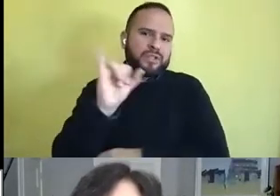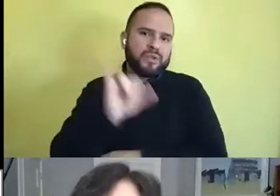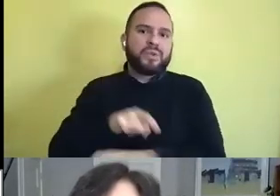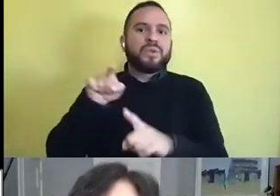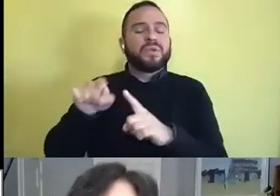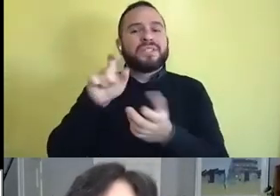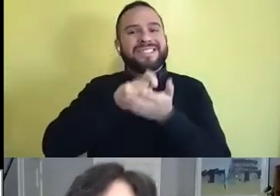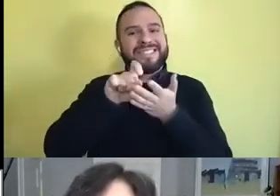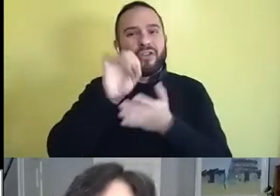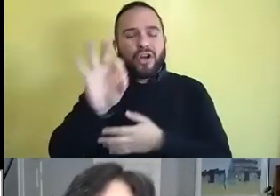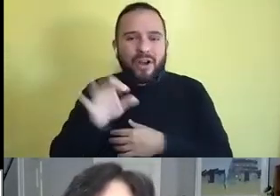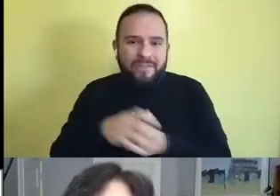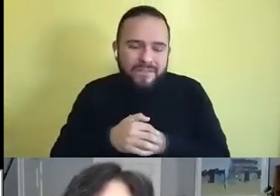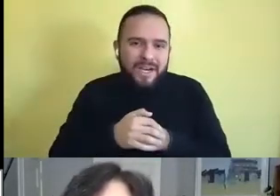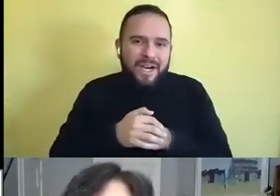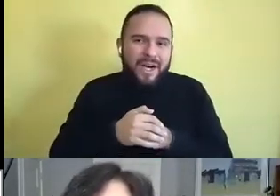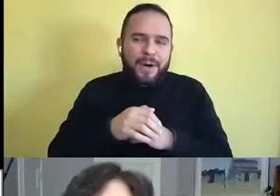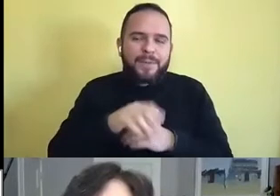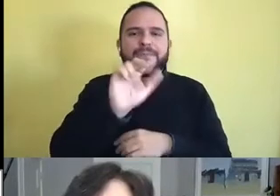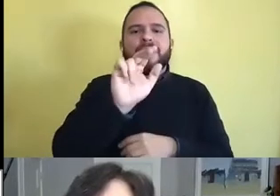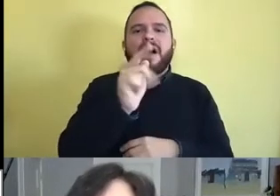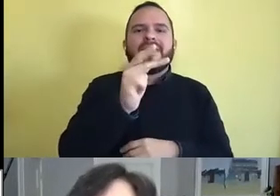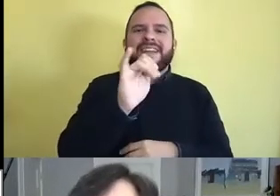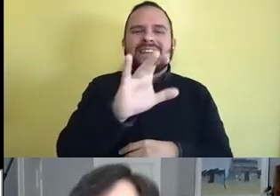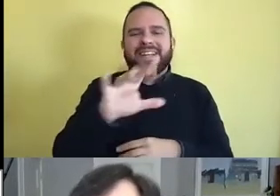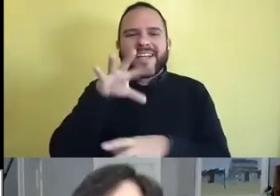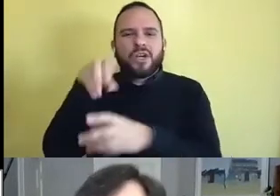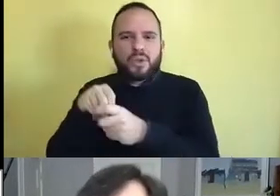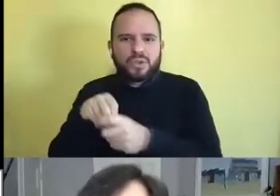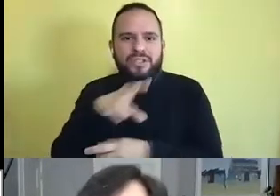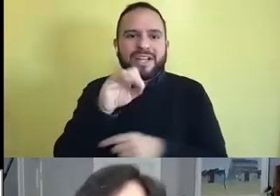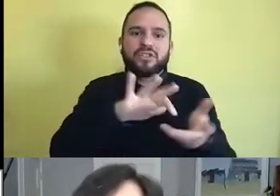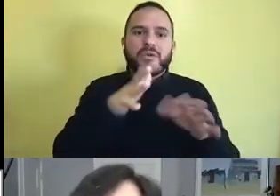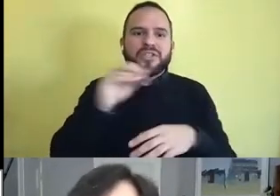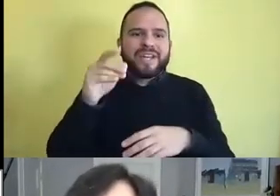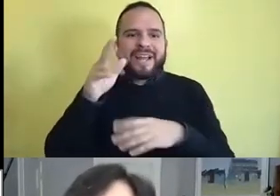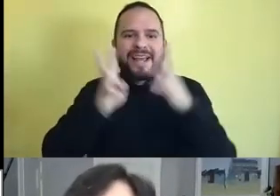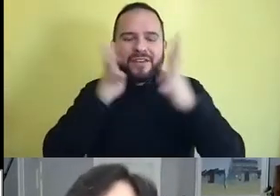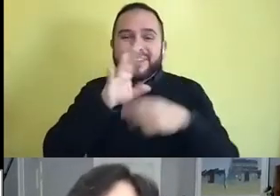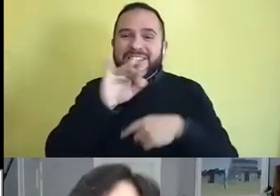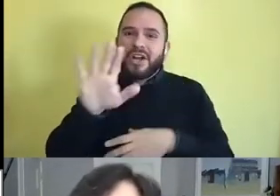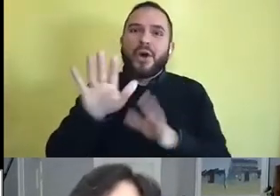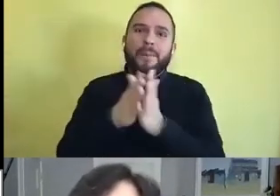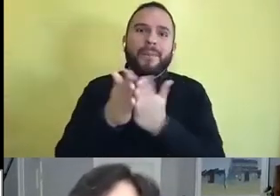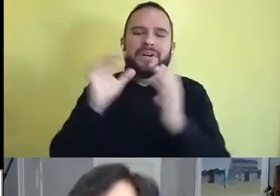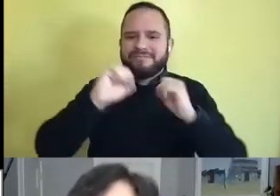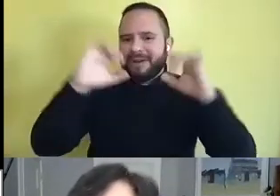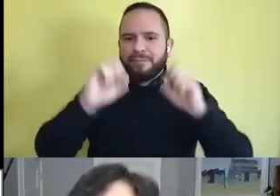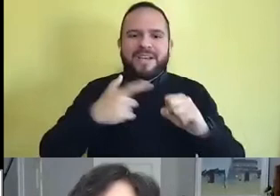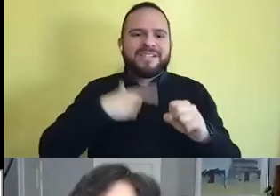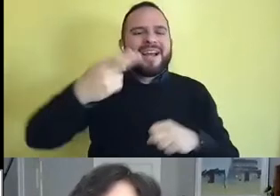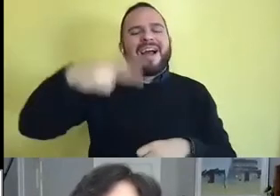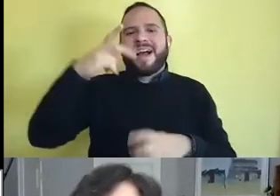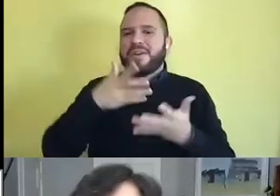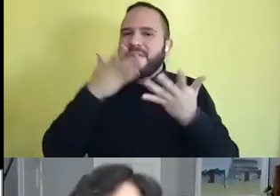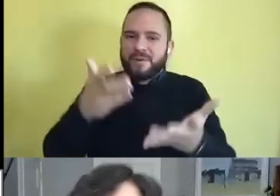Authentic Inclusion and Drives Disruption Innovation, and her book is amazing, highly recommend it. And founder of